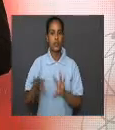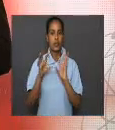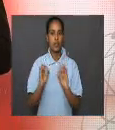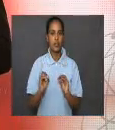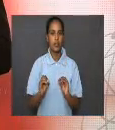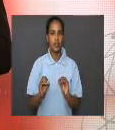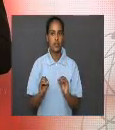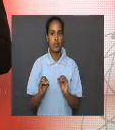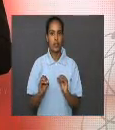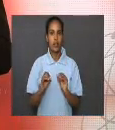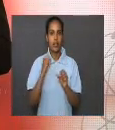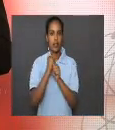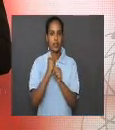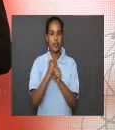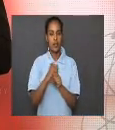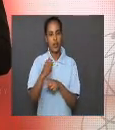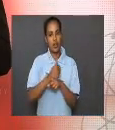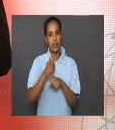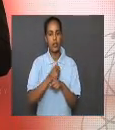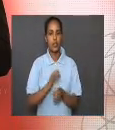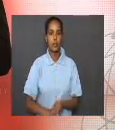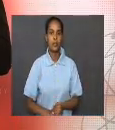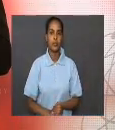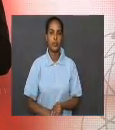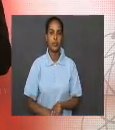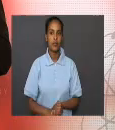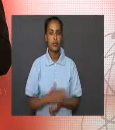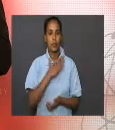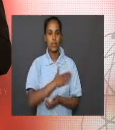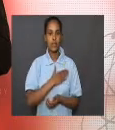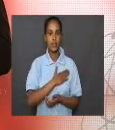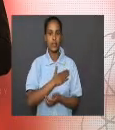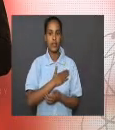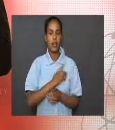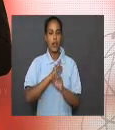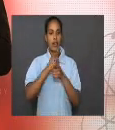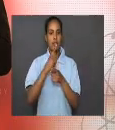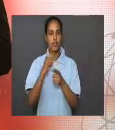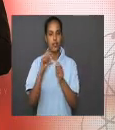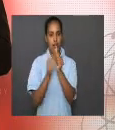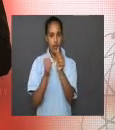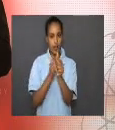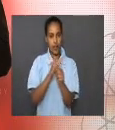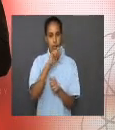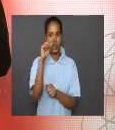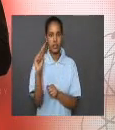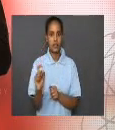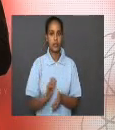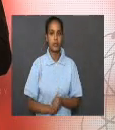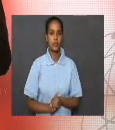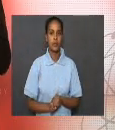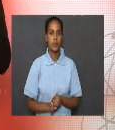Students, let us do an activity. Please answer the following question.